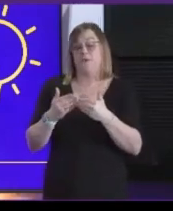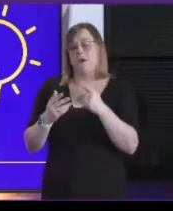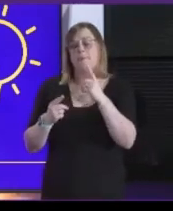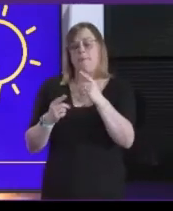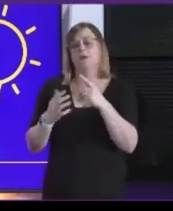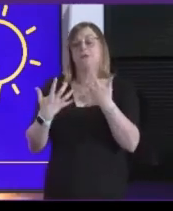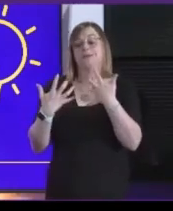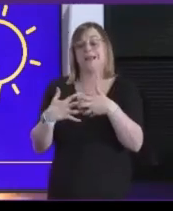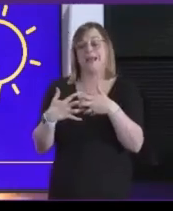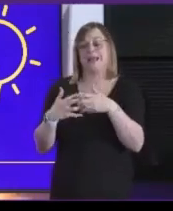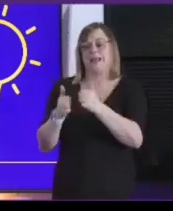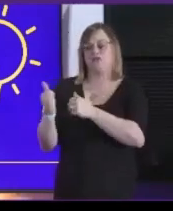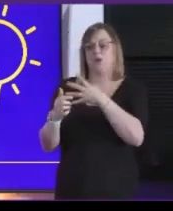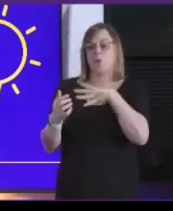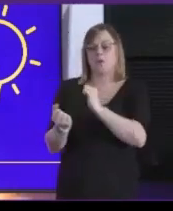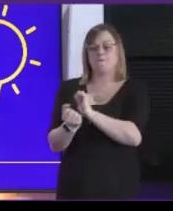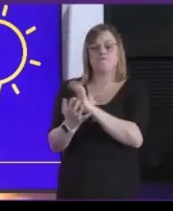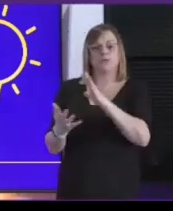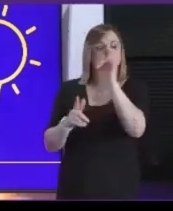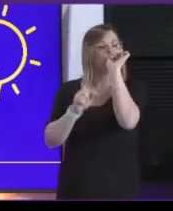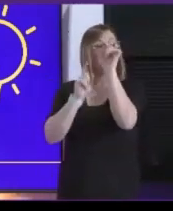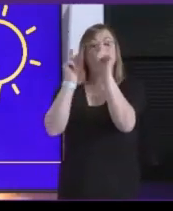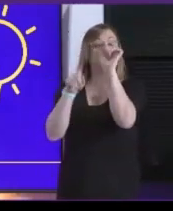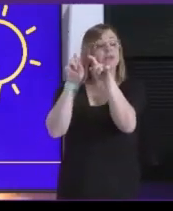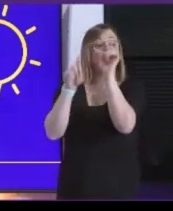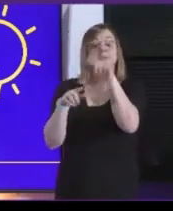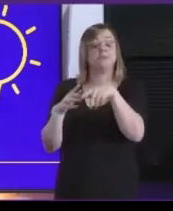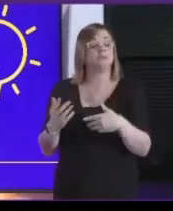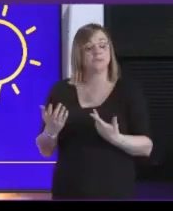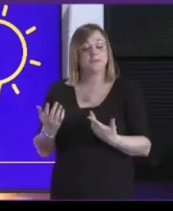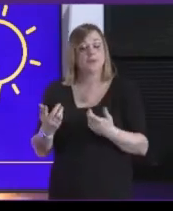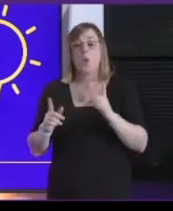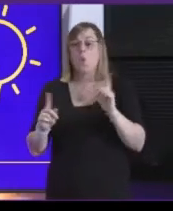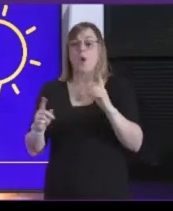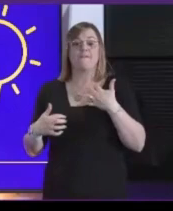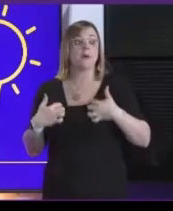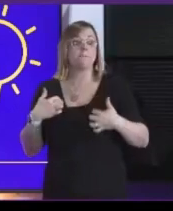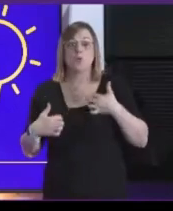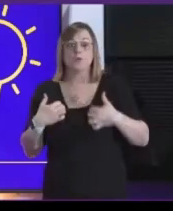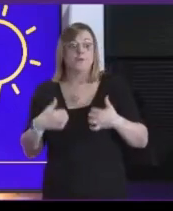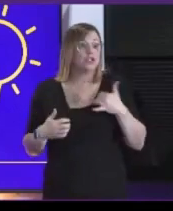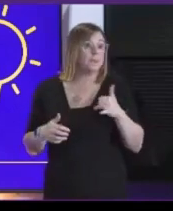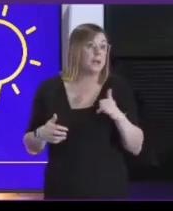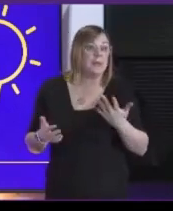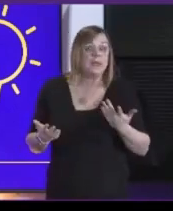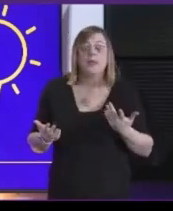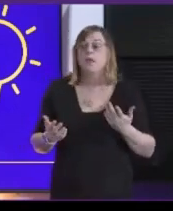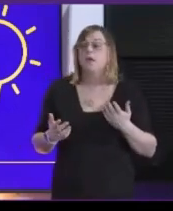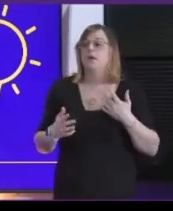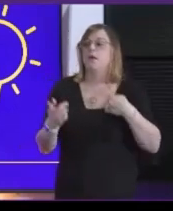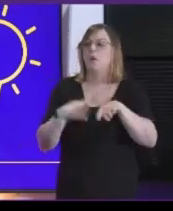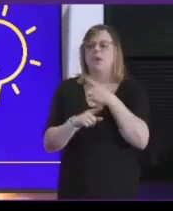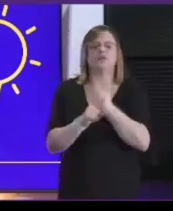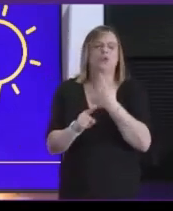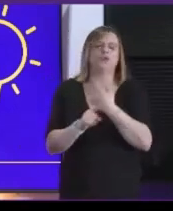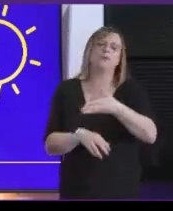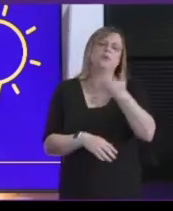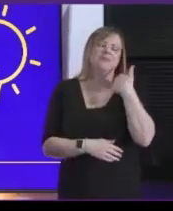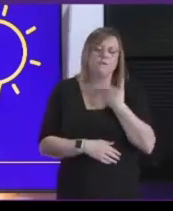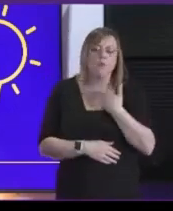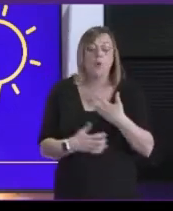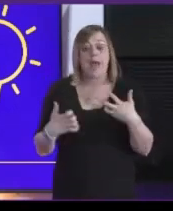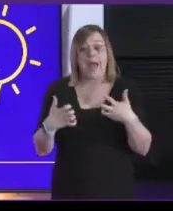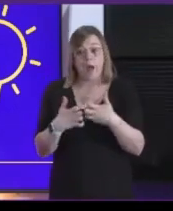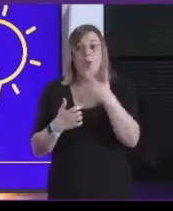is asking for is the freedom to innovate. So whatever those motivations might be, and we talked about this before, how you